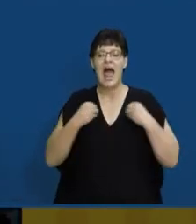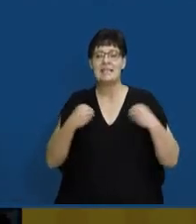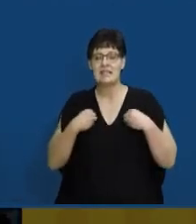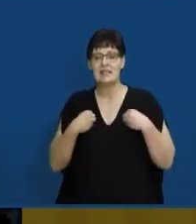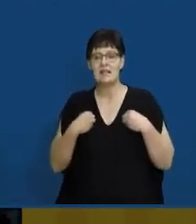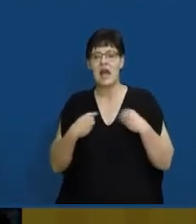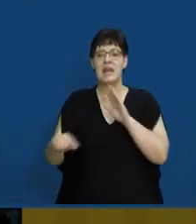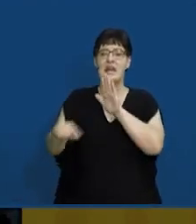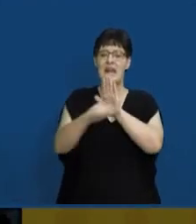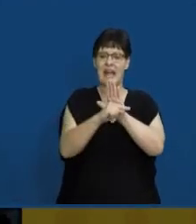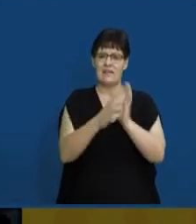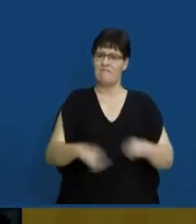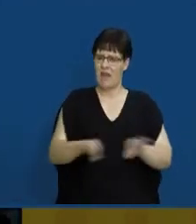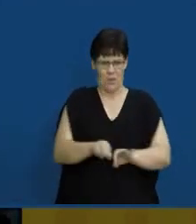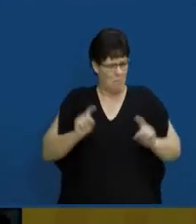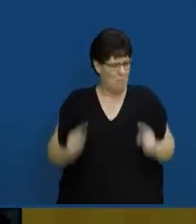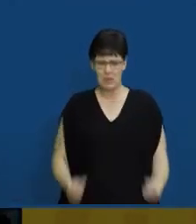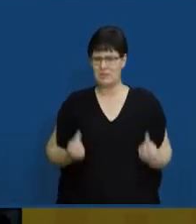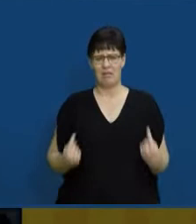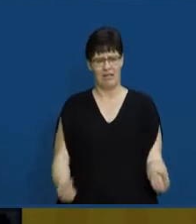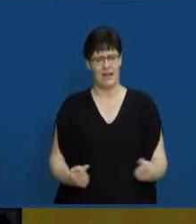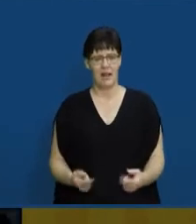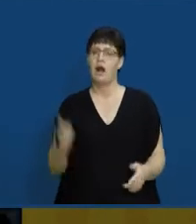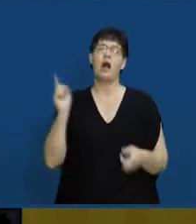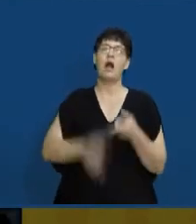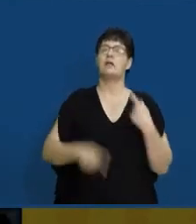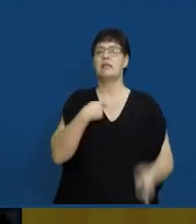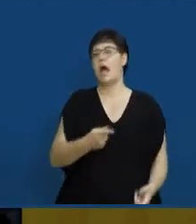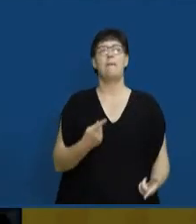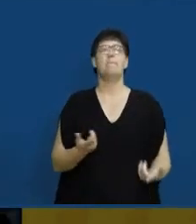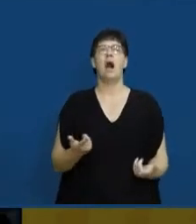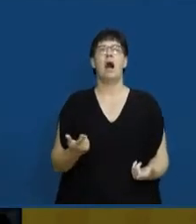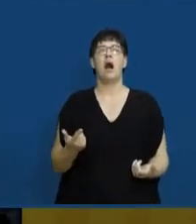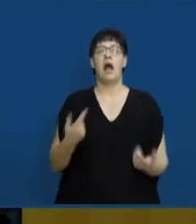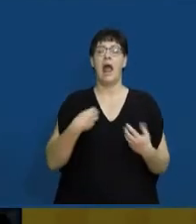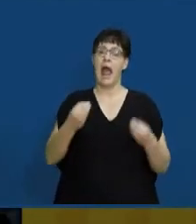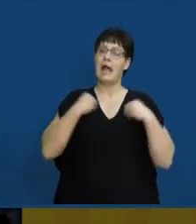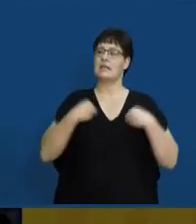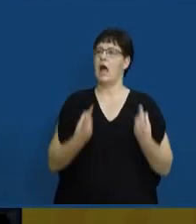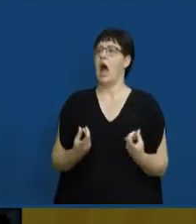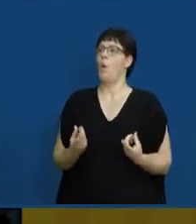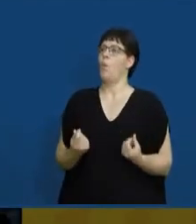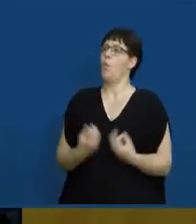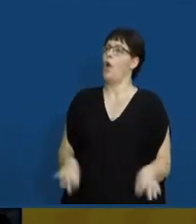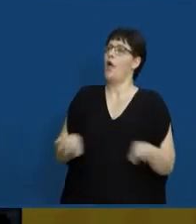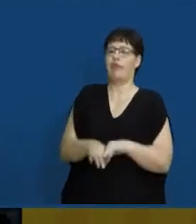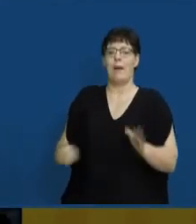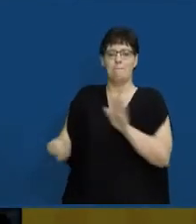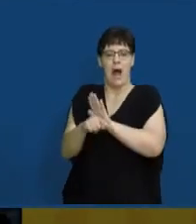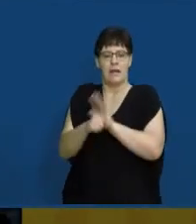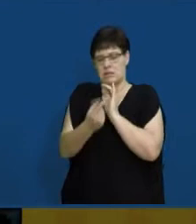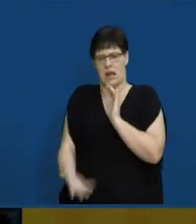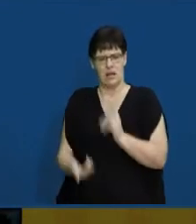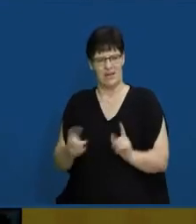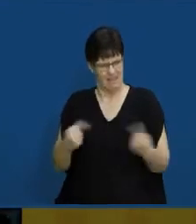have a negative value. You can't say my asset is worth minus so much. If you get